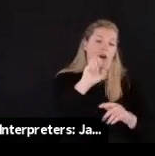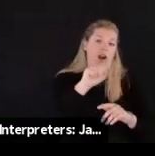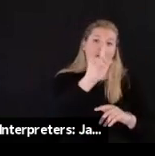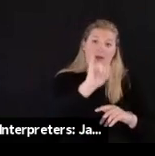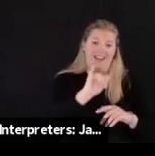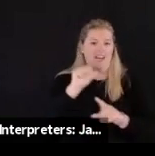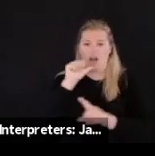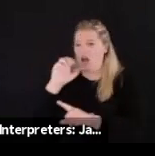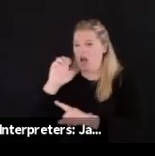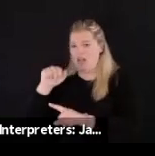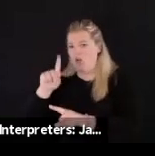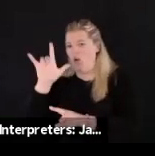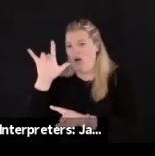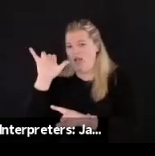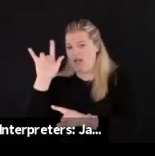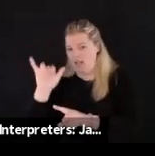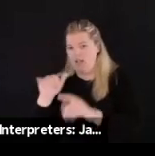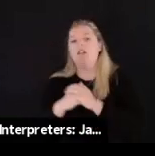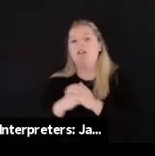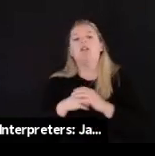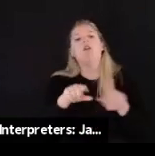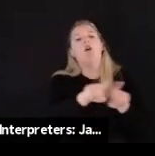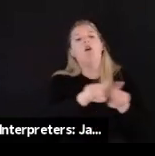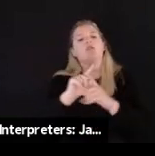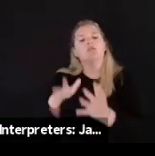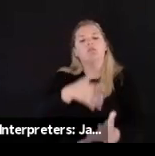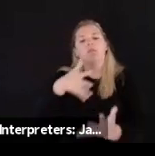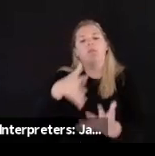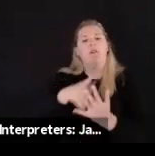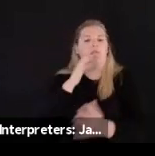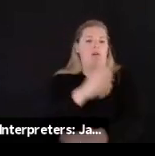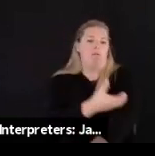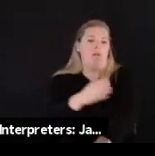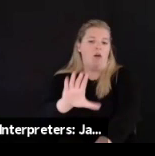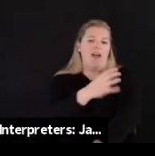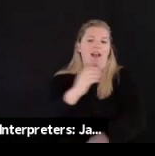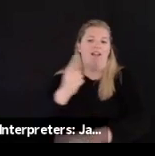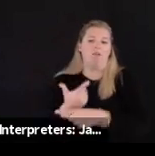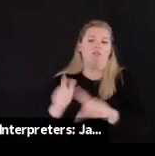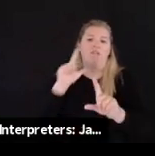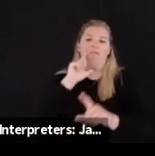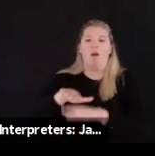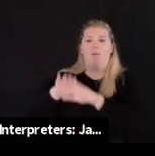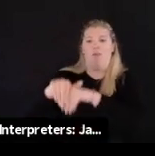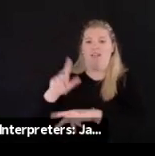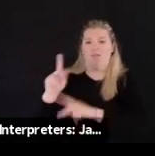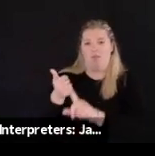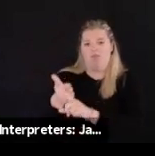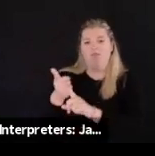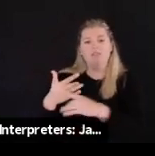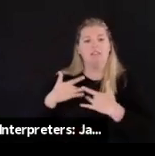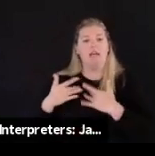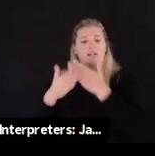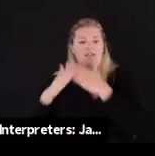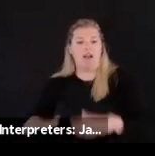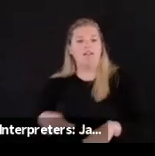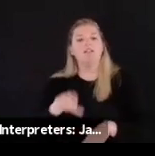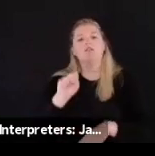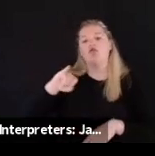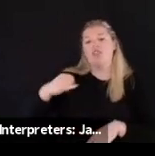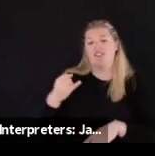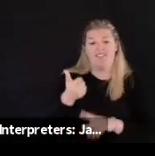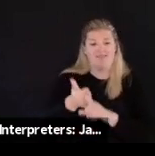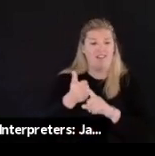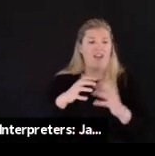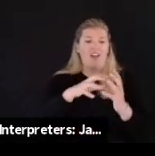the empowerment and liberation of the oppressed and silenced. And social justice is intersectional, culturally